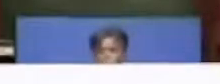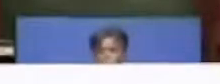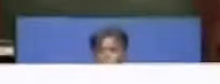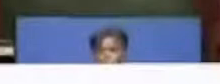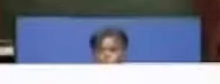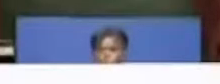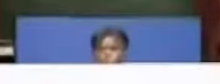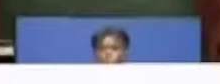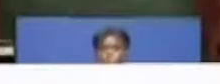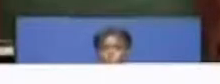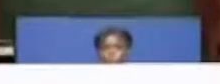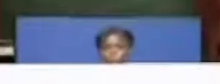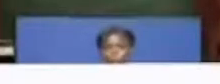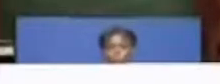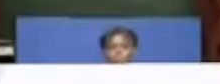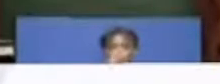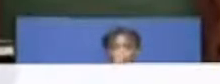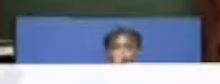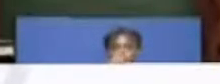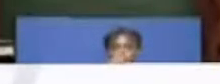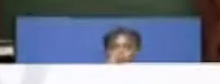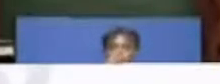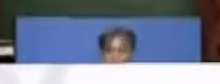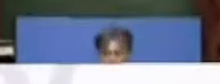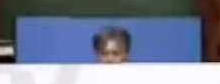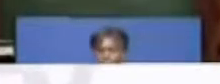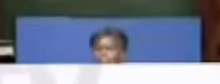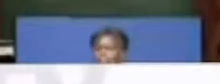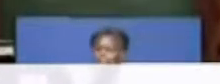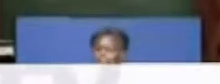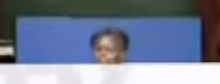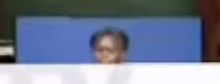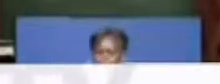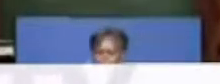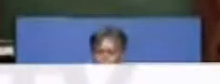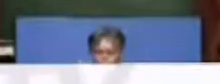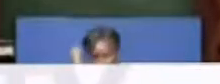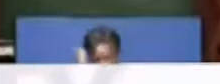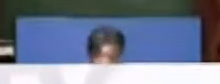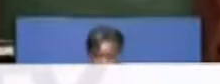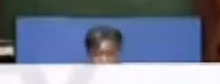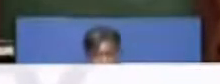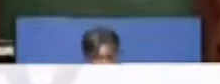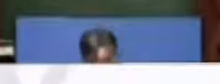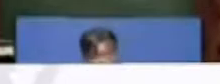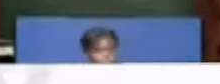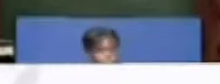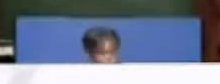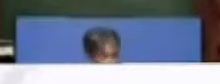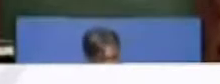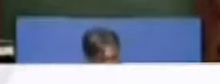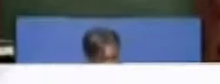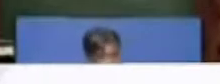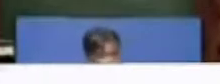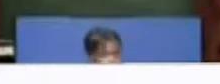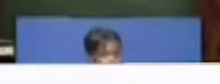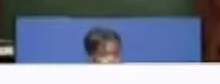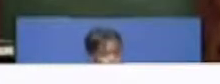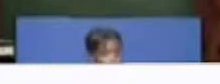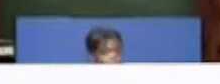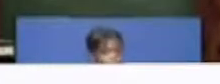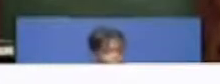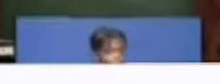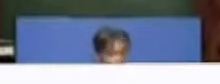barracks. We have invested in military manufacturing capabilities that have not only resulted in